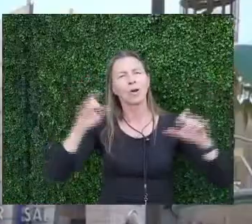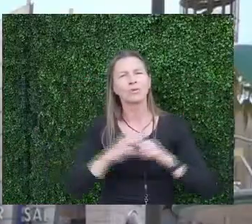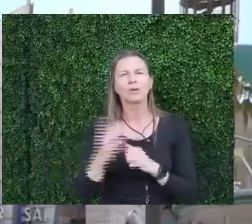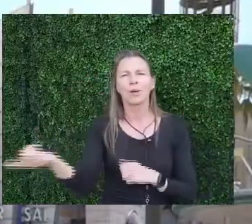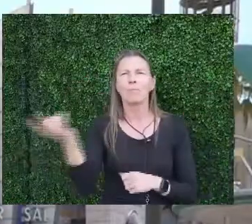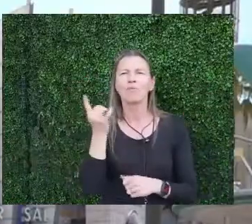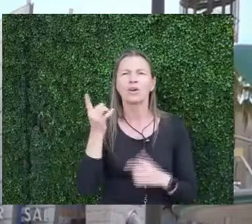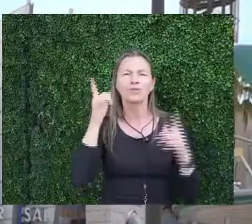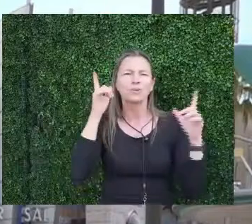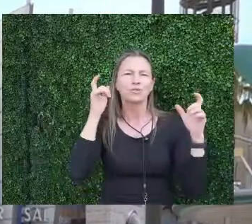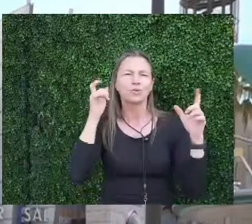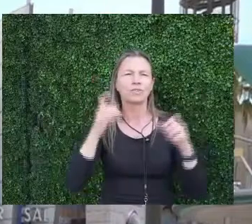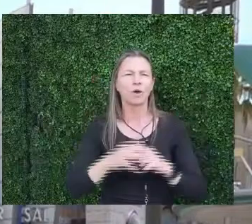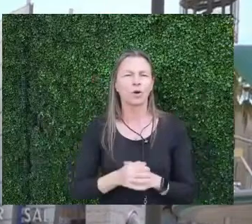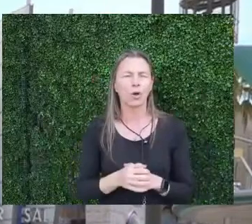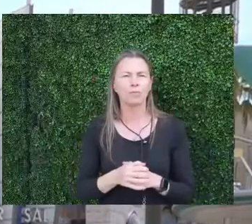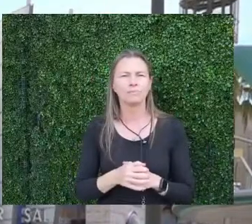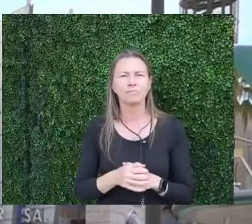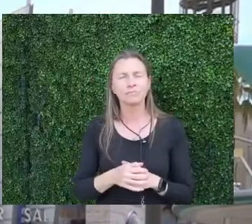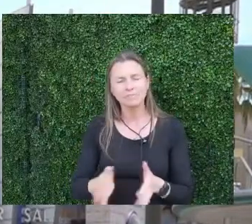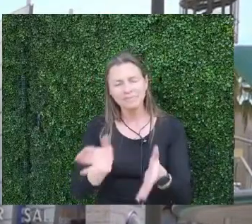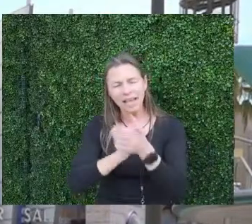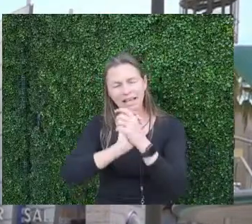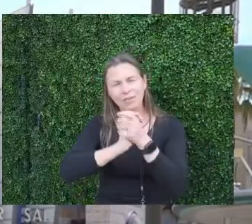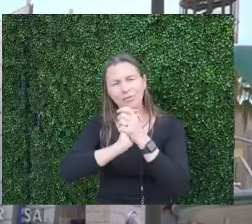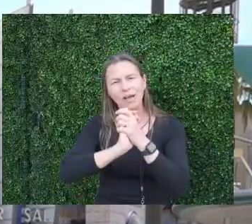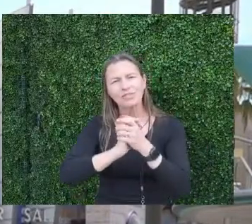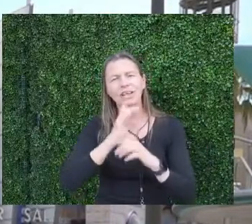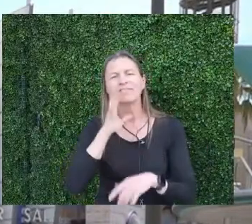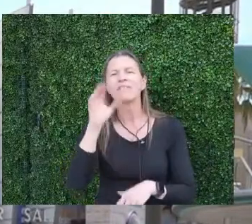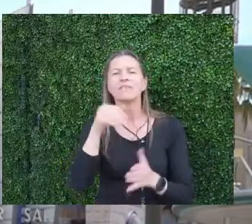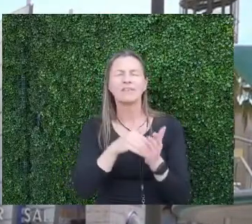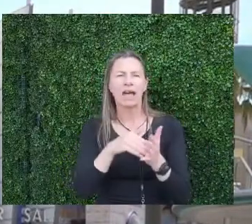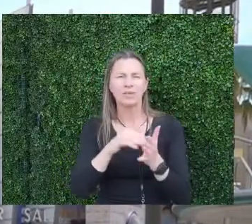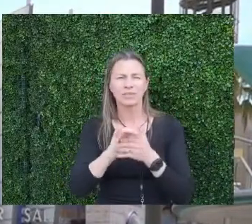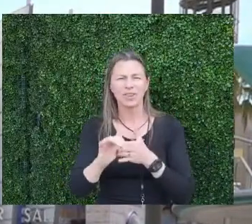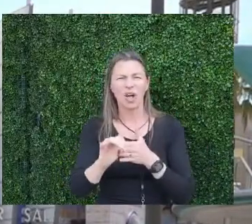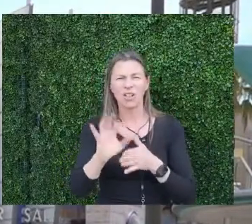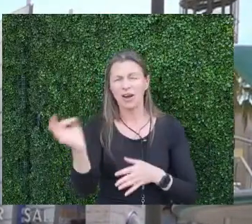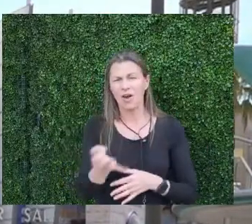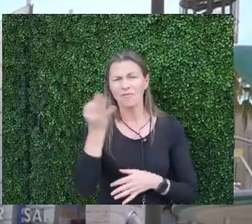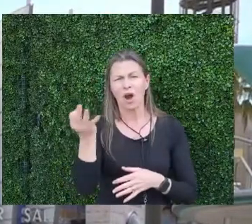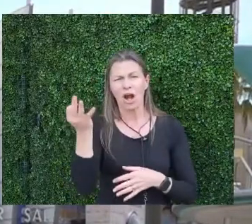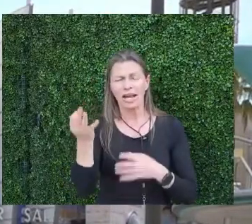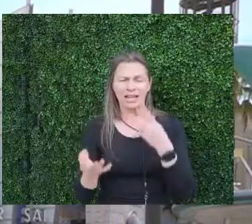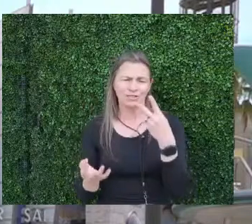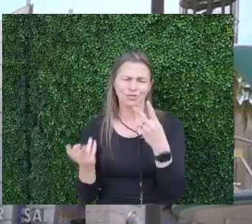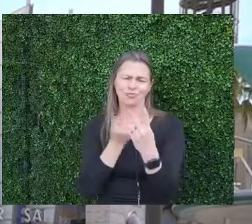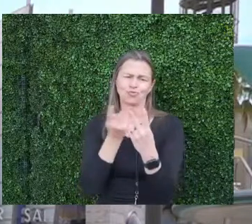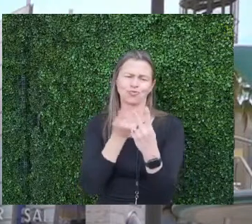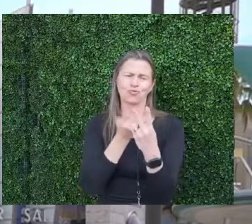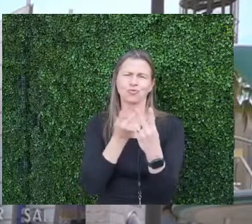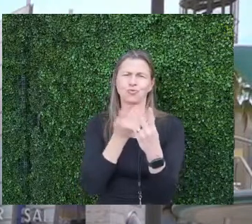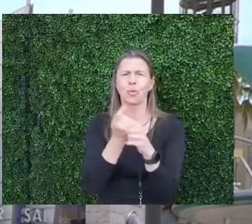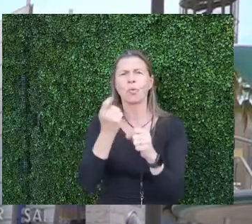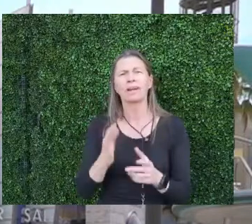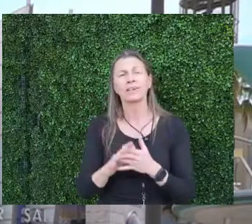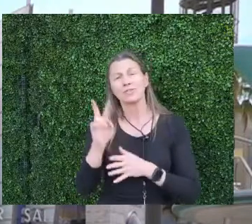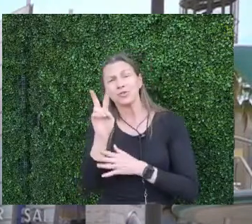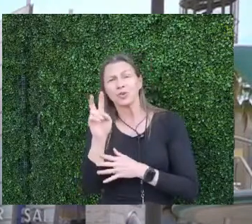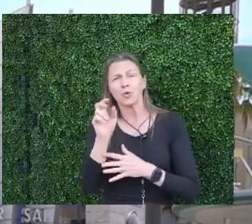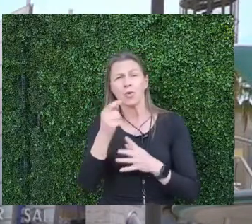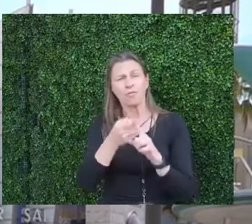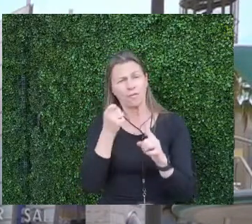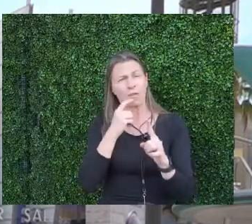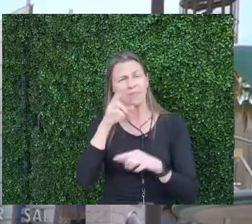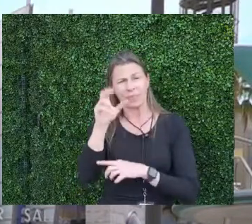photo. We'll put that down and just congratulate the $50,000 Friday, 2 winners, 2 of 30 winners that